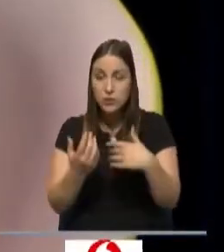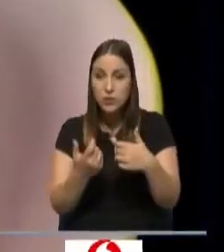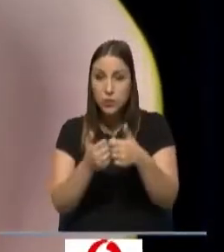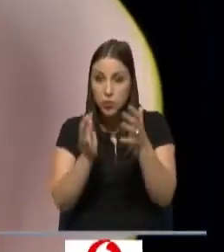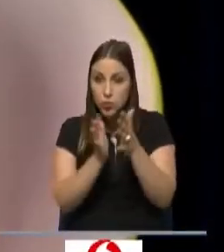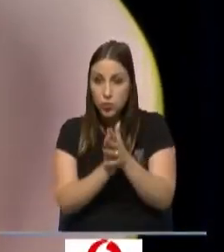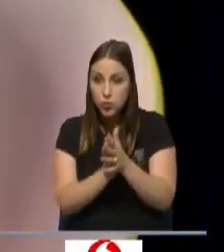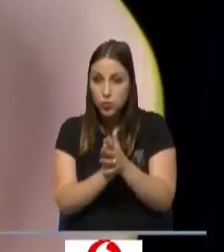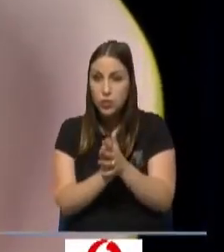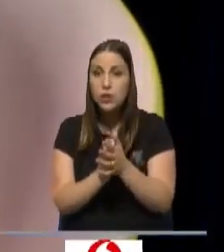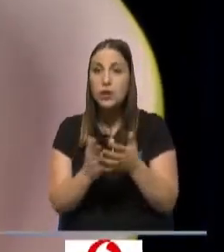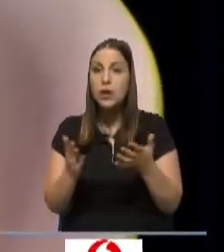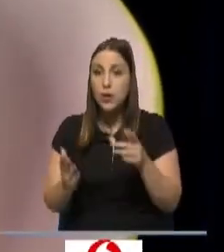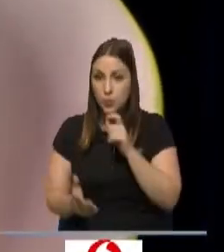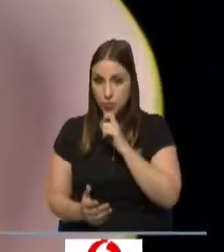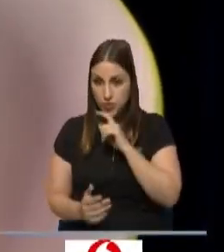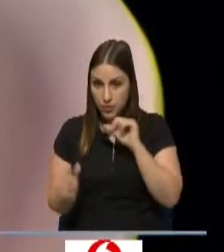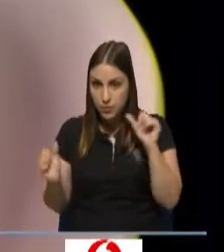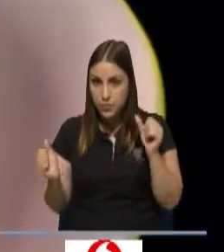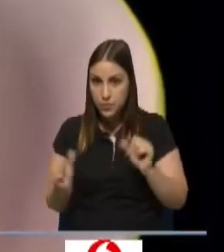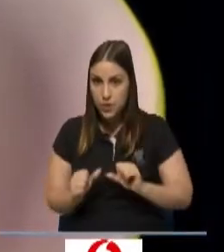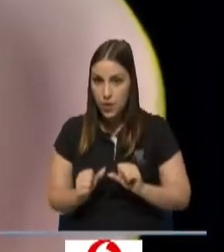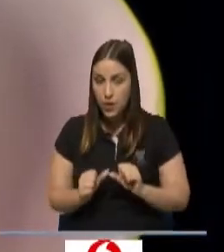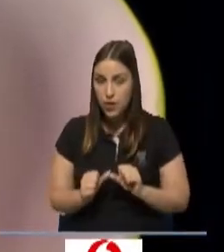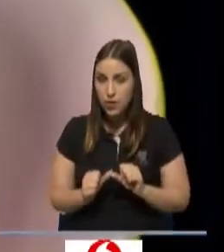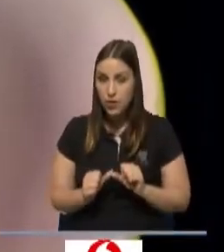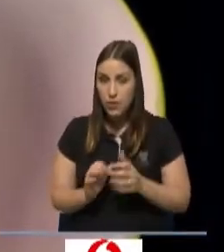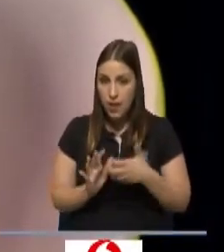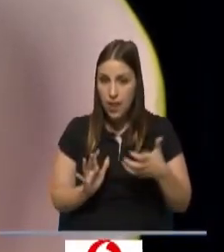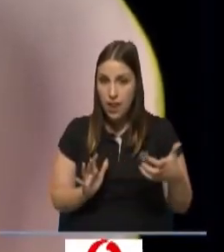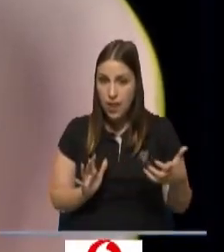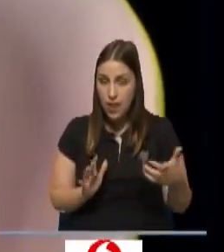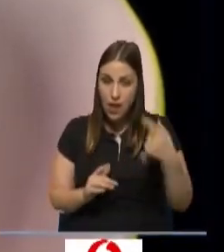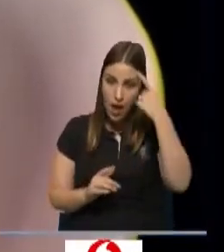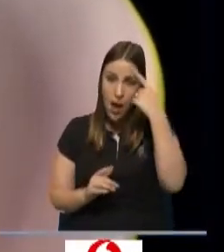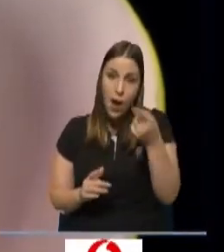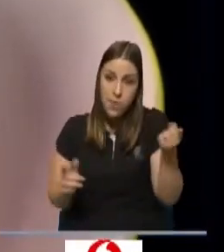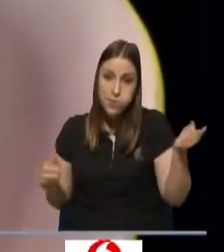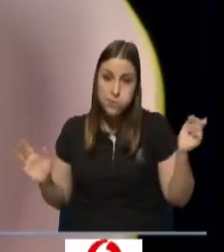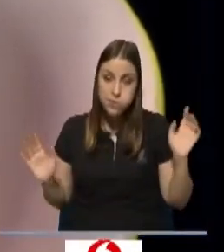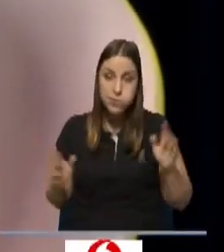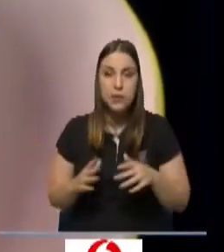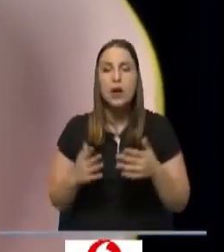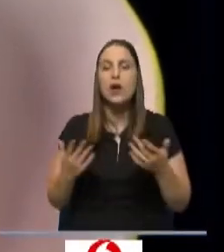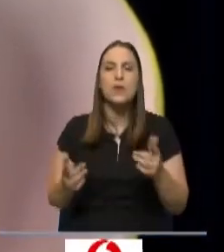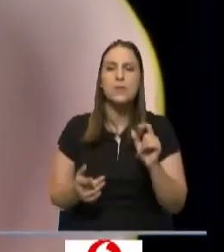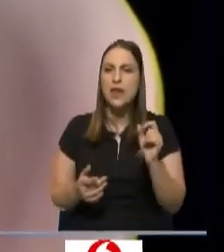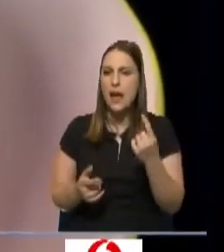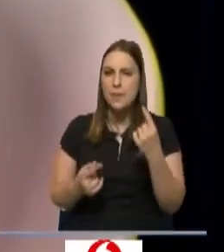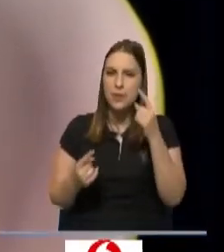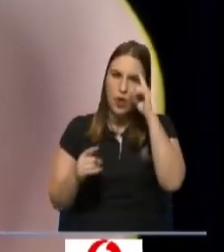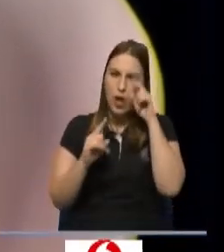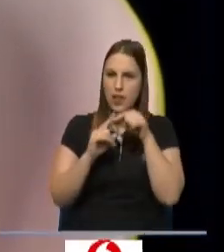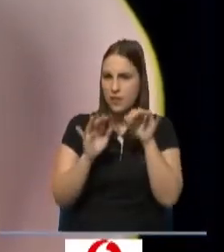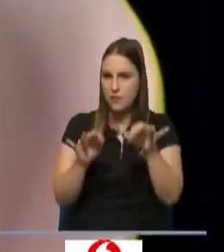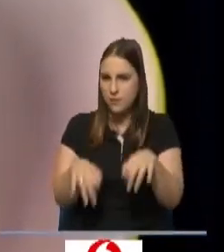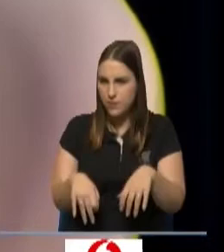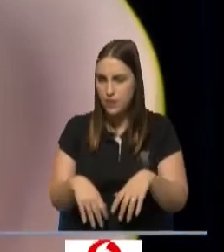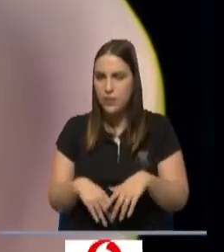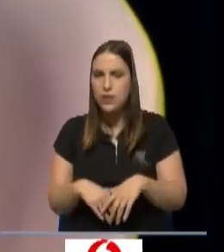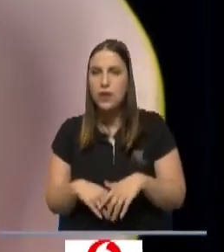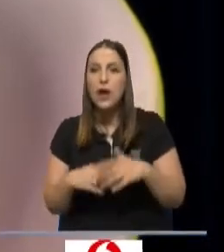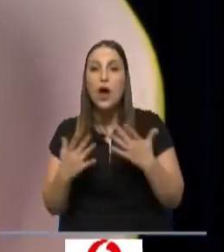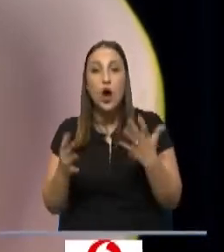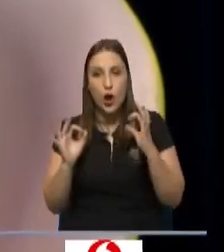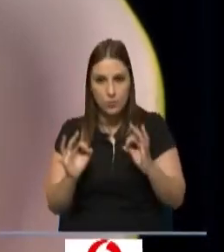working. With everything this implies, it could have been much more complicated, as we know. Well, very quickly to conclude.